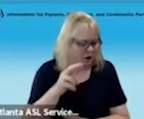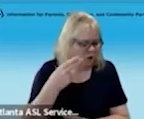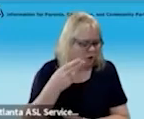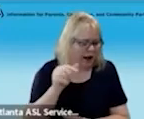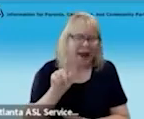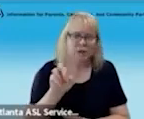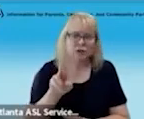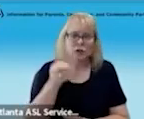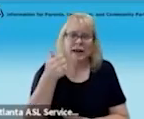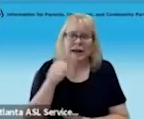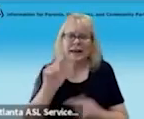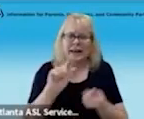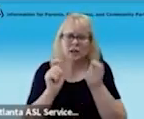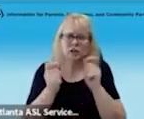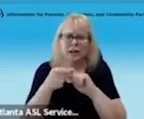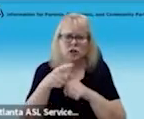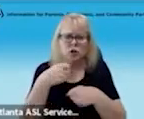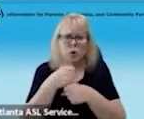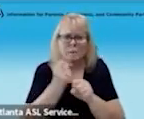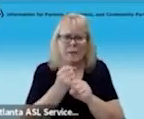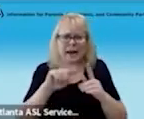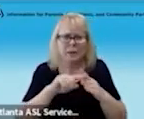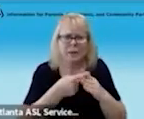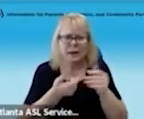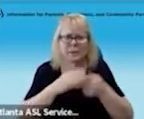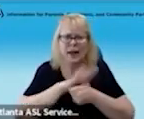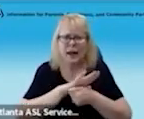is just presenting to a physician's office.